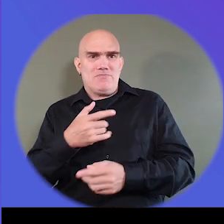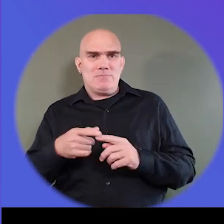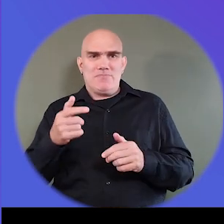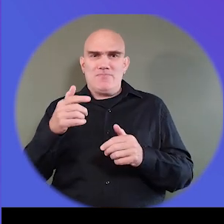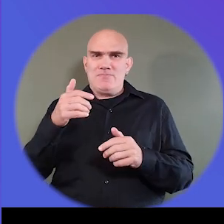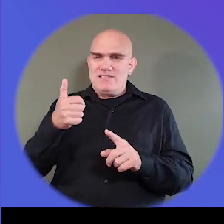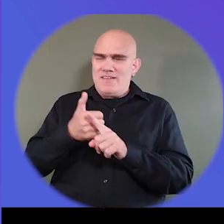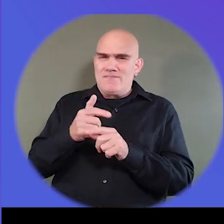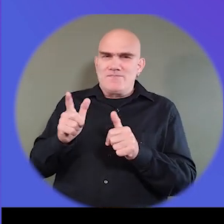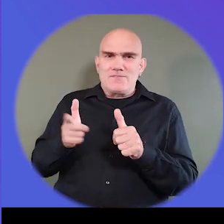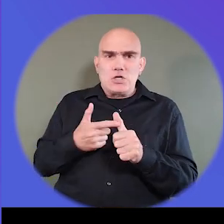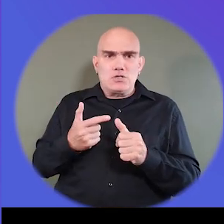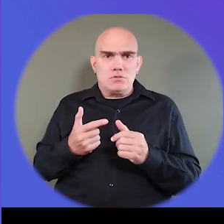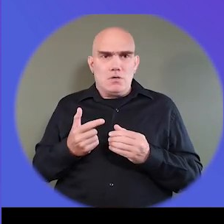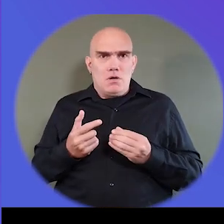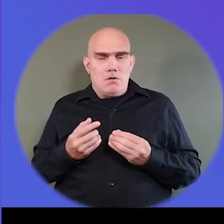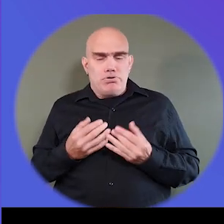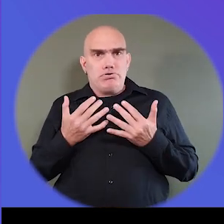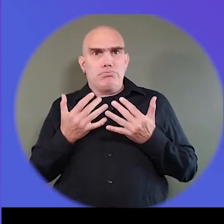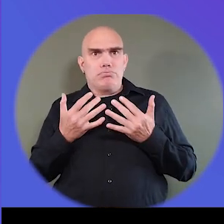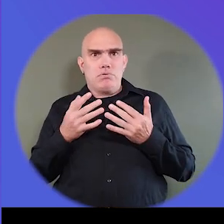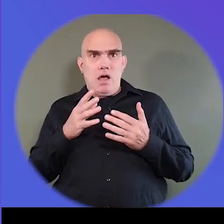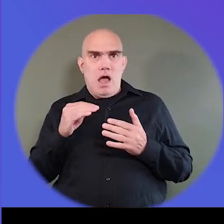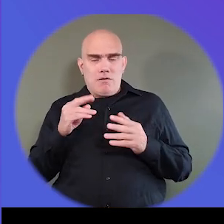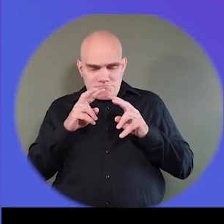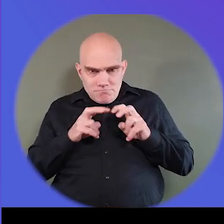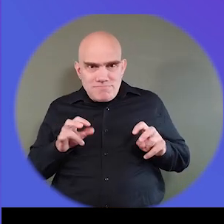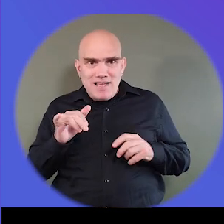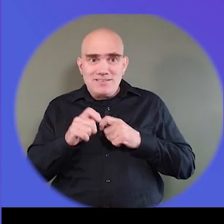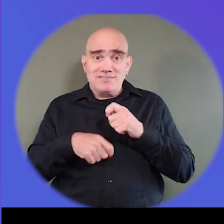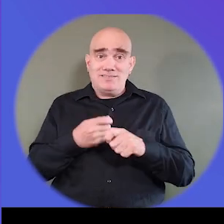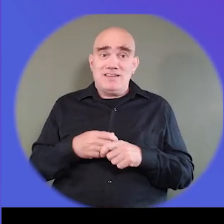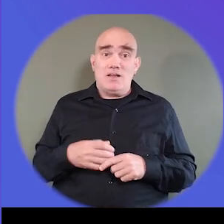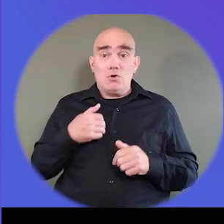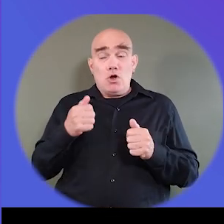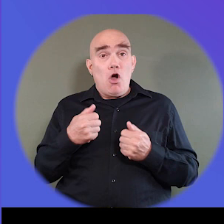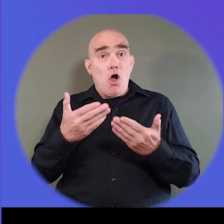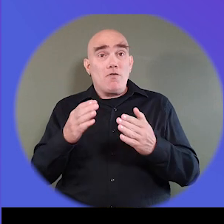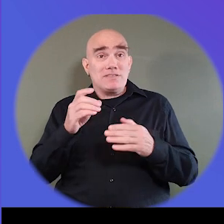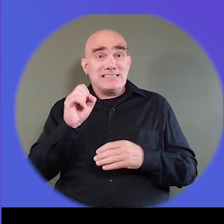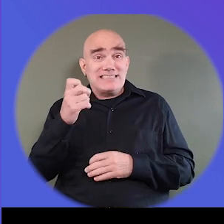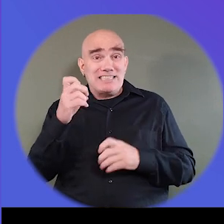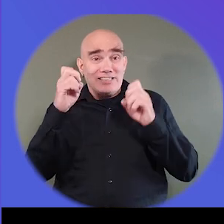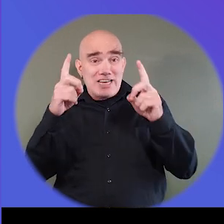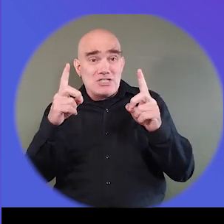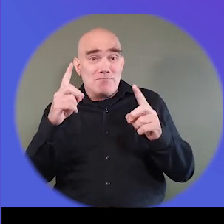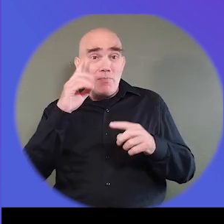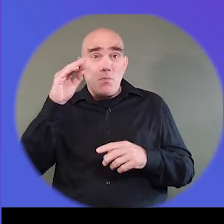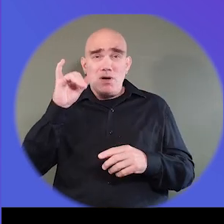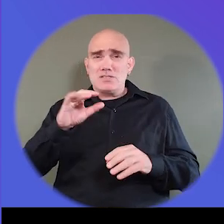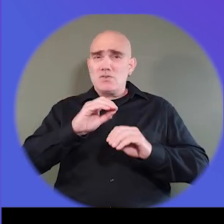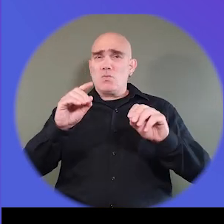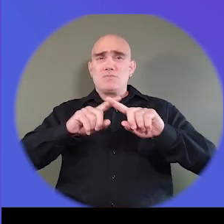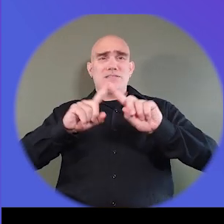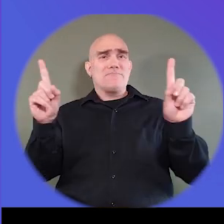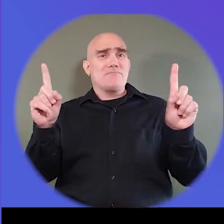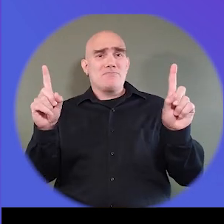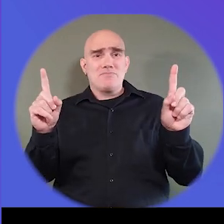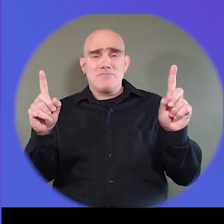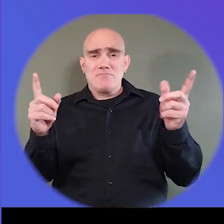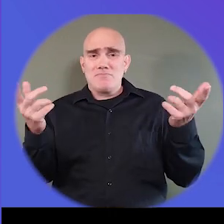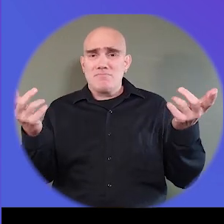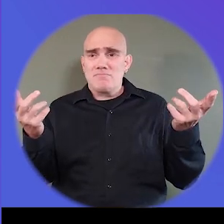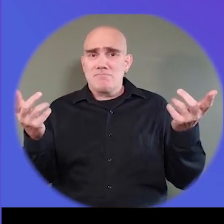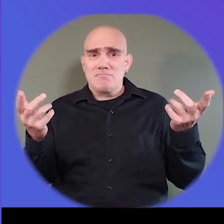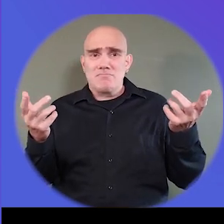first flutter and study that instead. We could offer sex education for boys that's